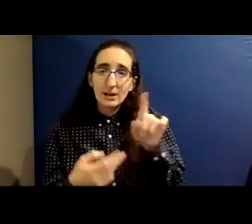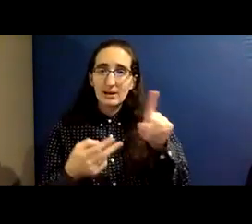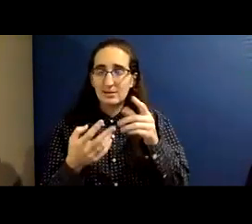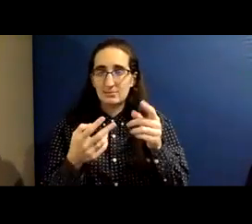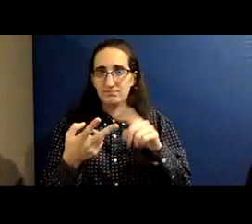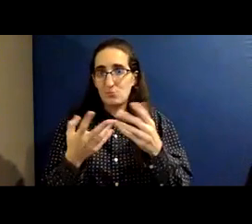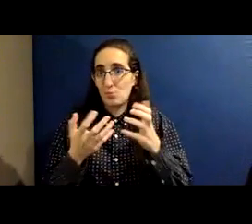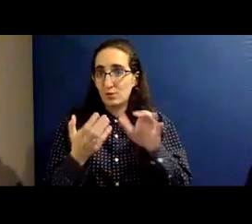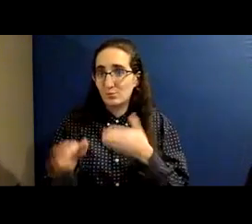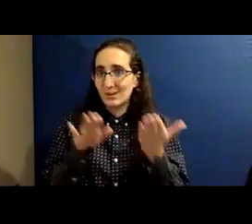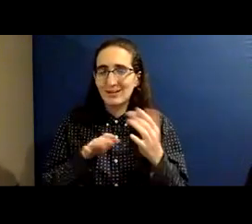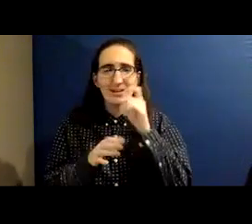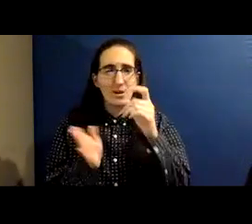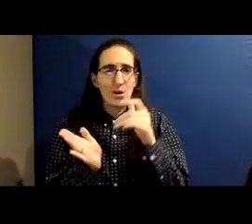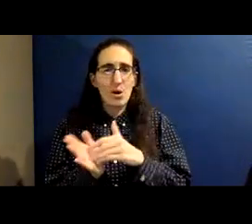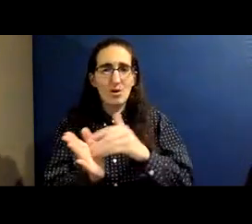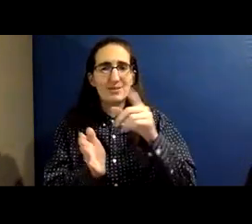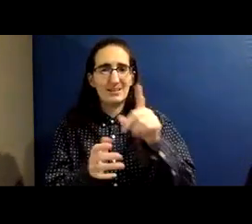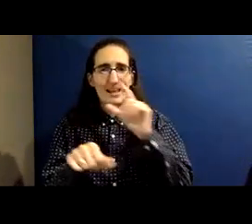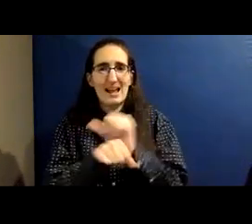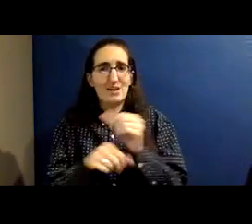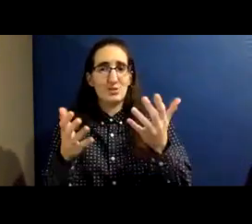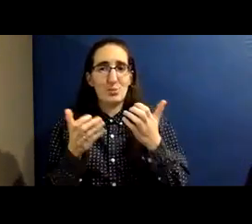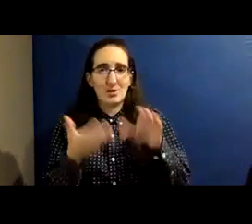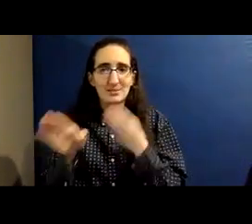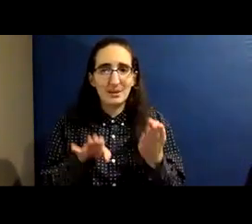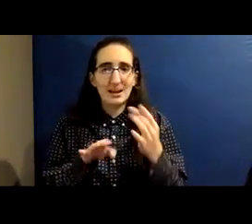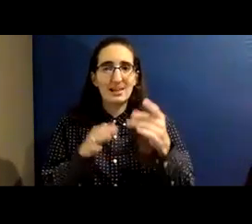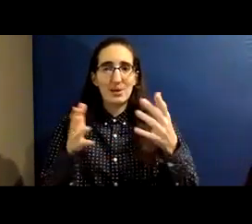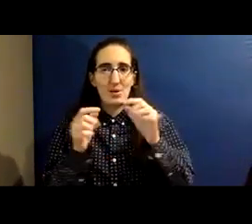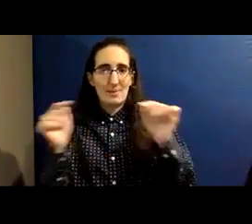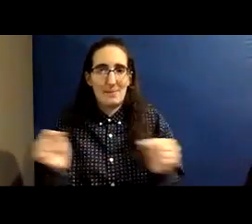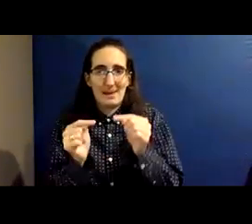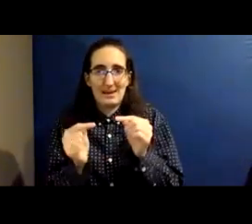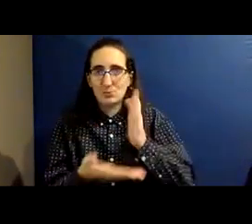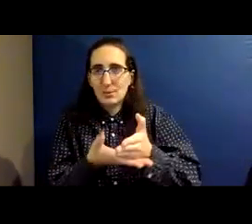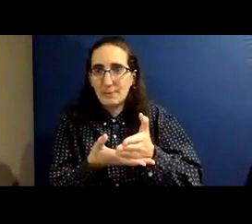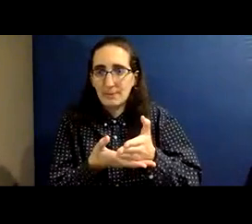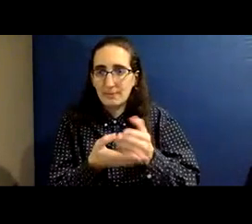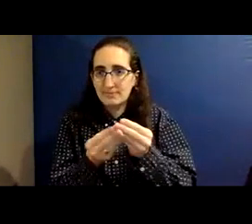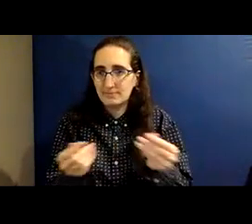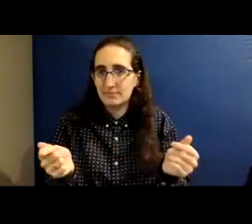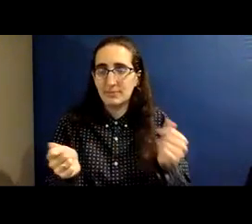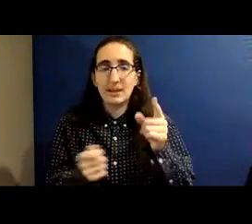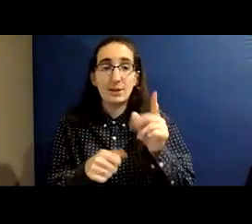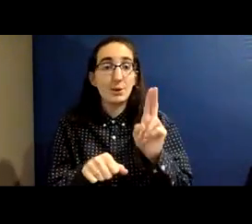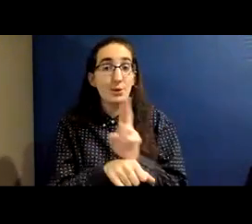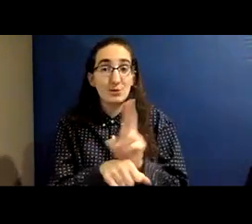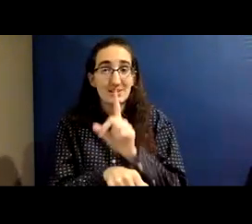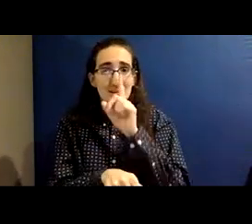die, it's not often that they actually want to die, but they want the pain to stop. And they're using a